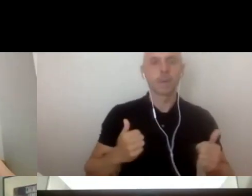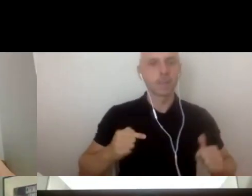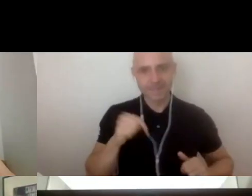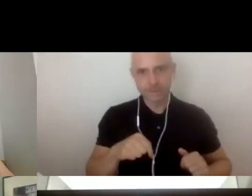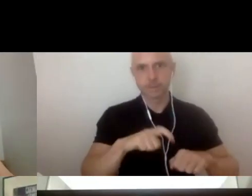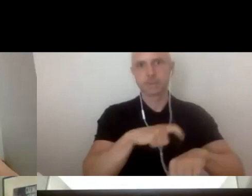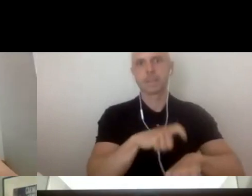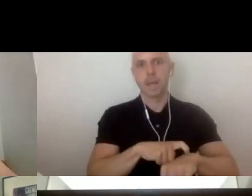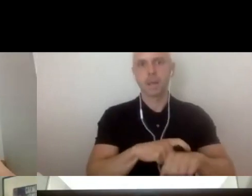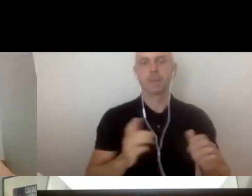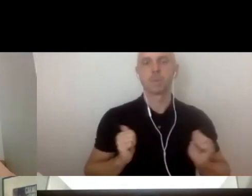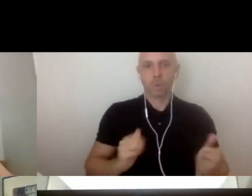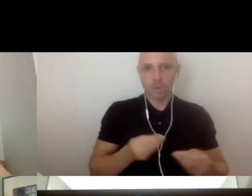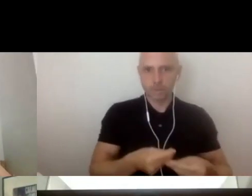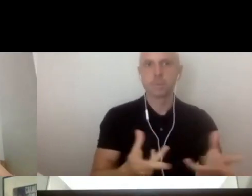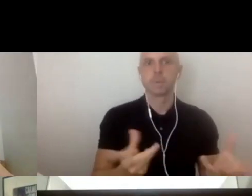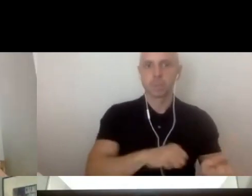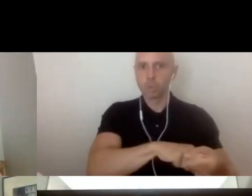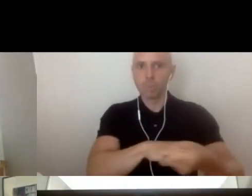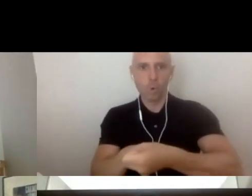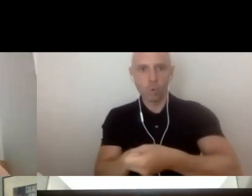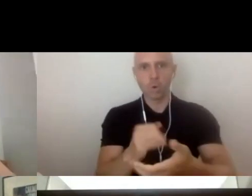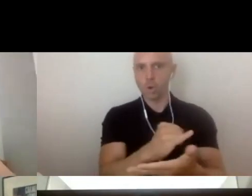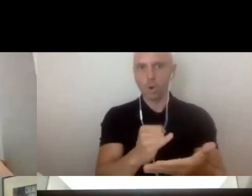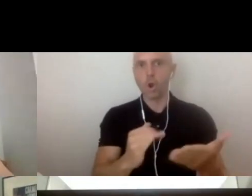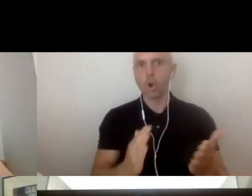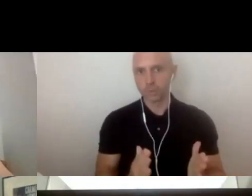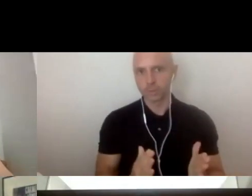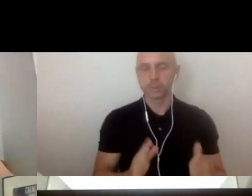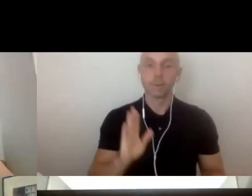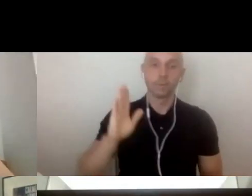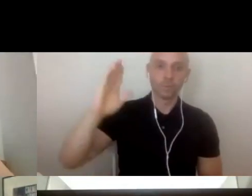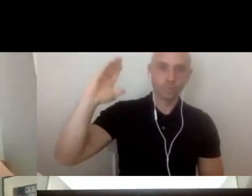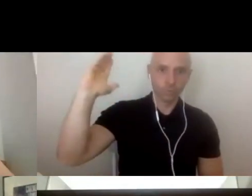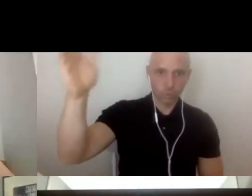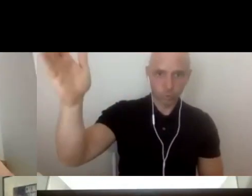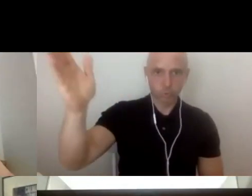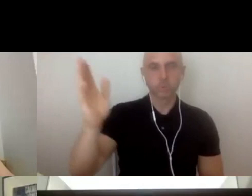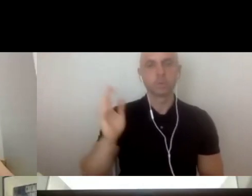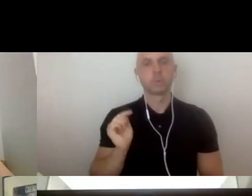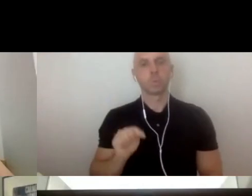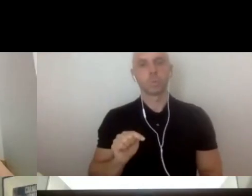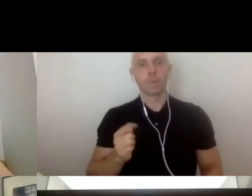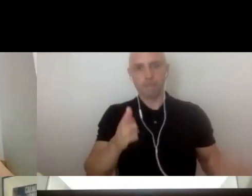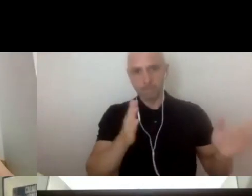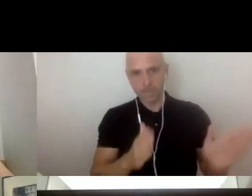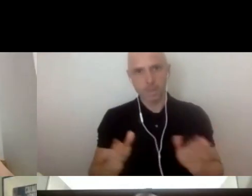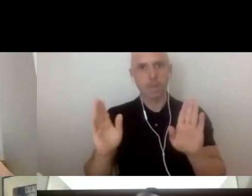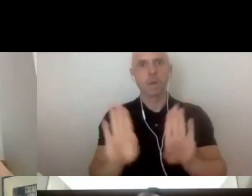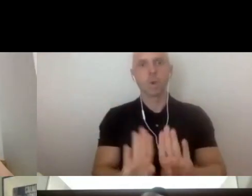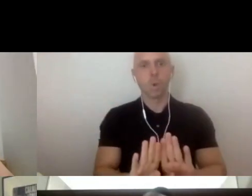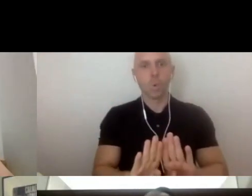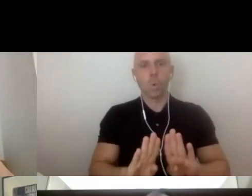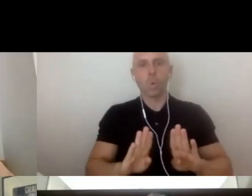workers. So as we all look forward to the future to begin planning for reopening, I want to note that we must